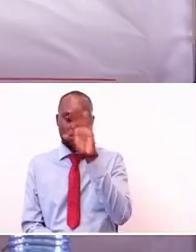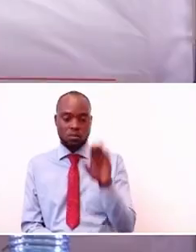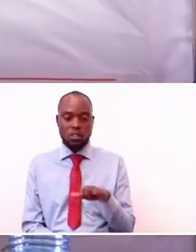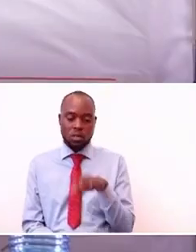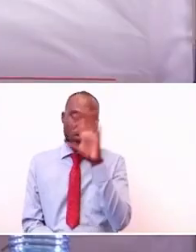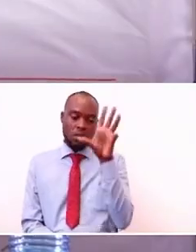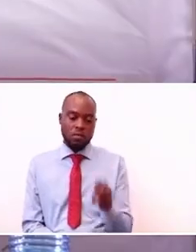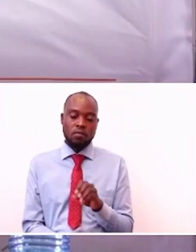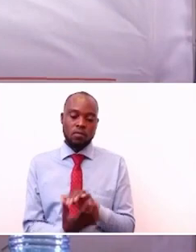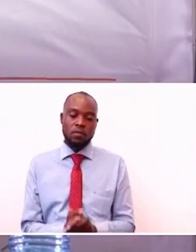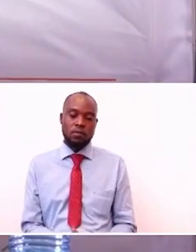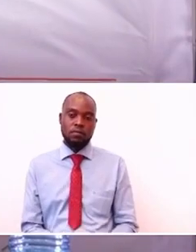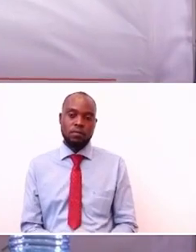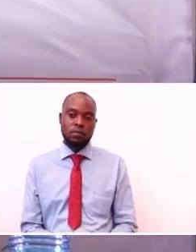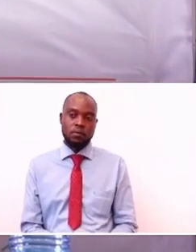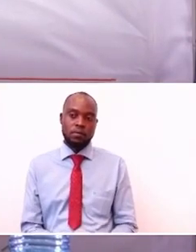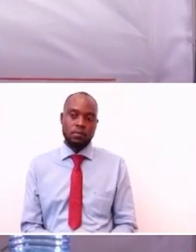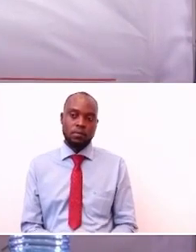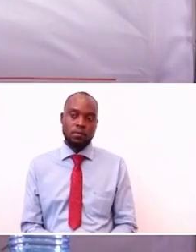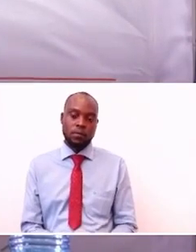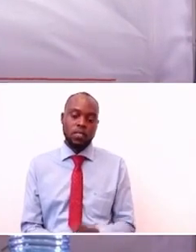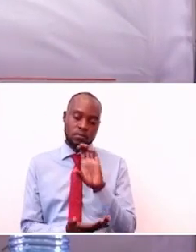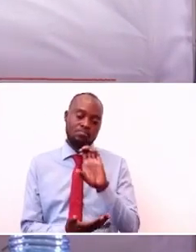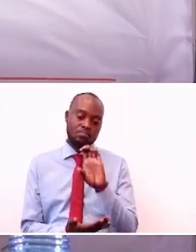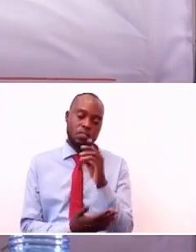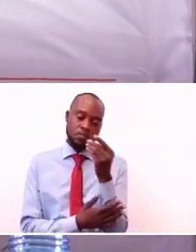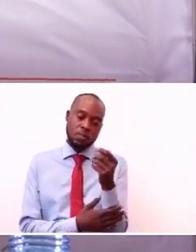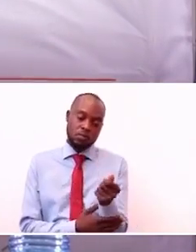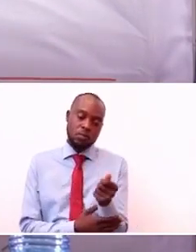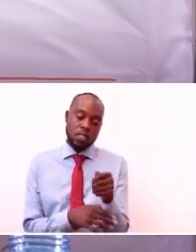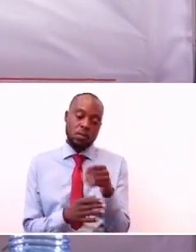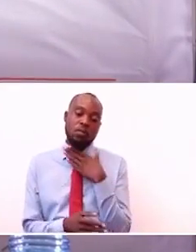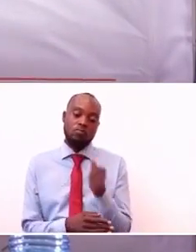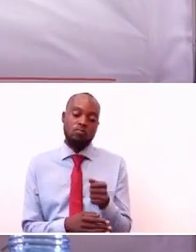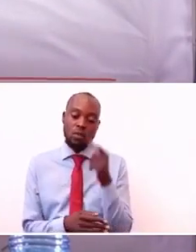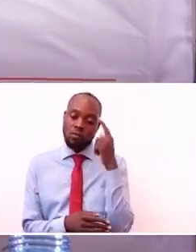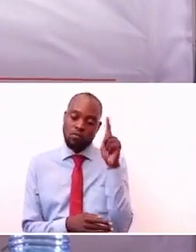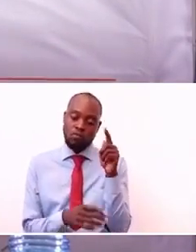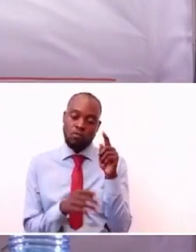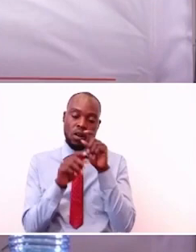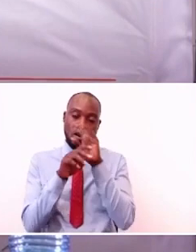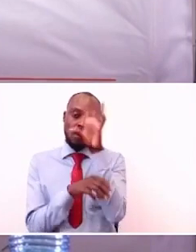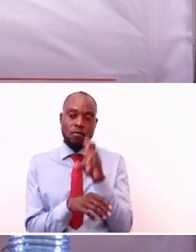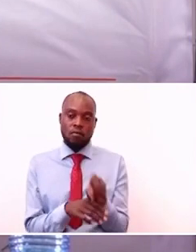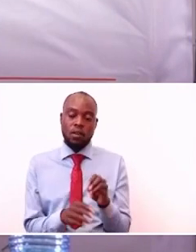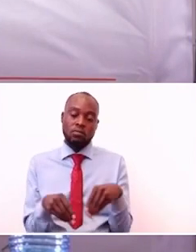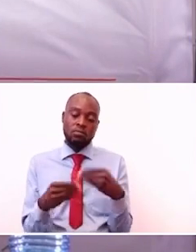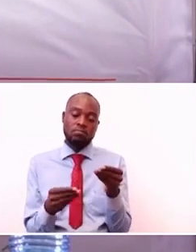continent. Decentralized finance. Somebody asked, what's in it for Africa? Let me give you some very